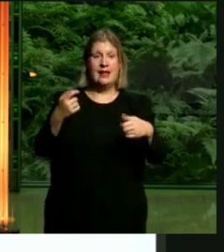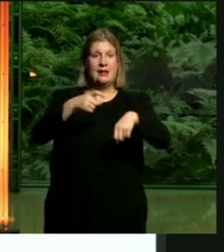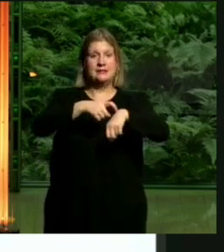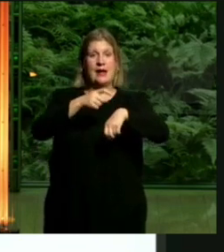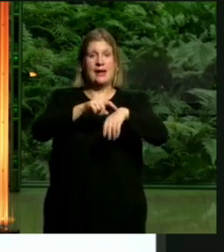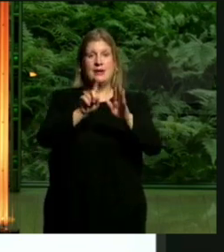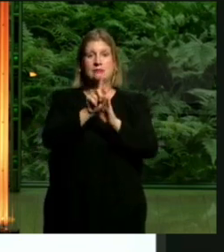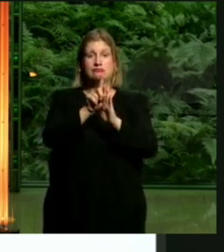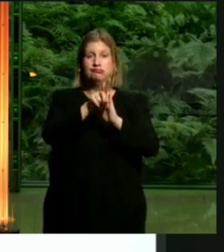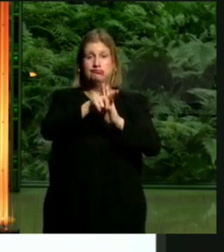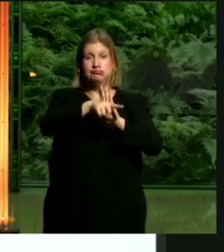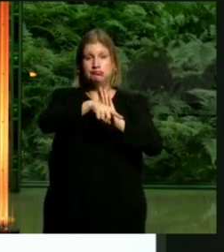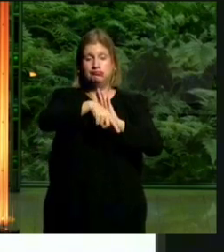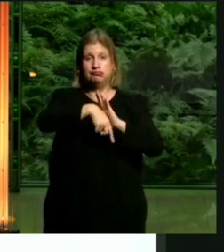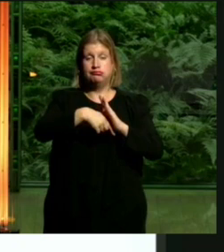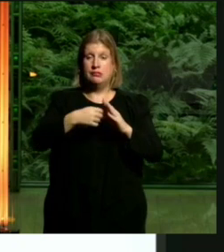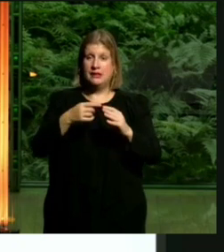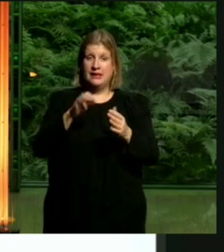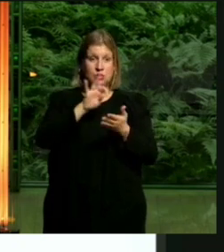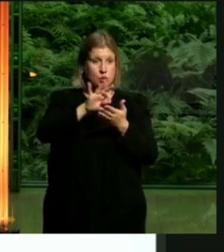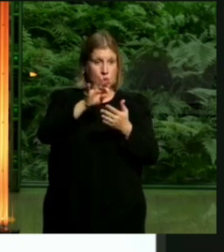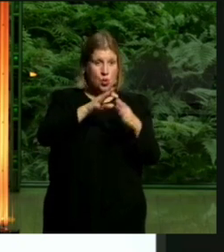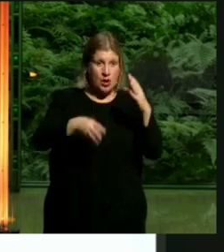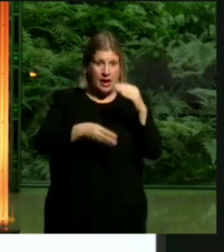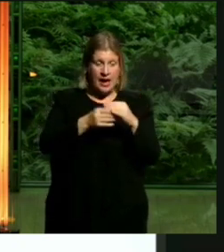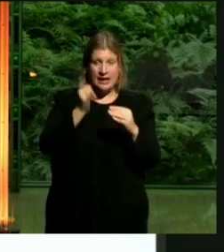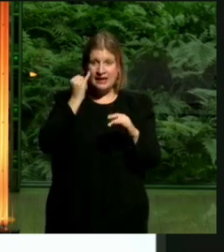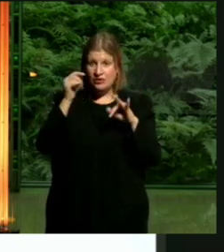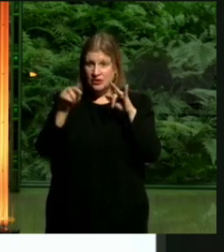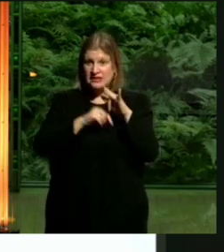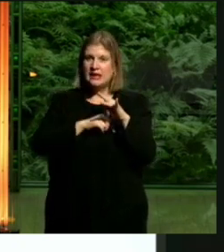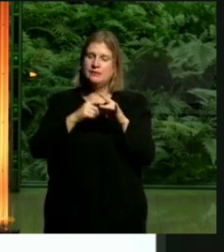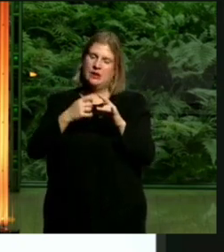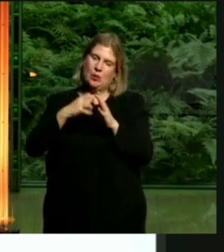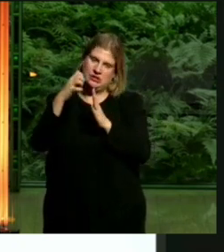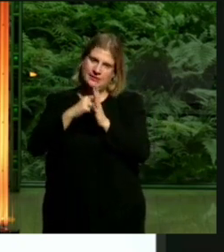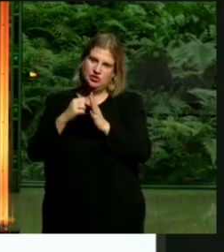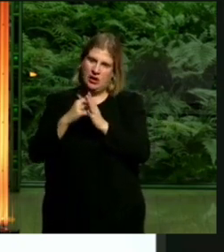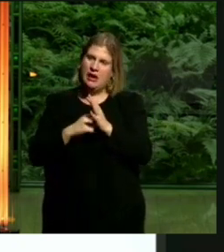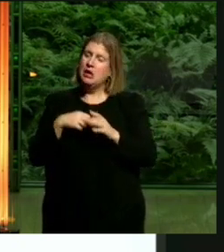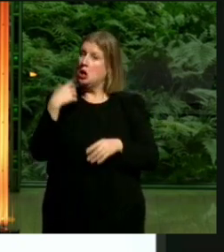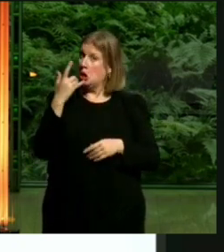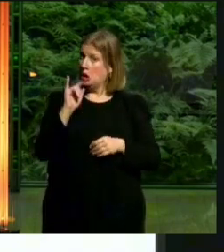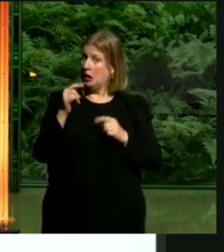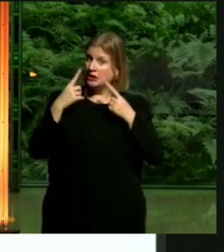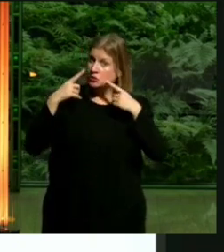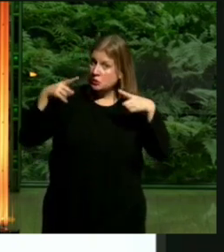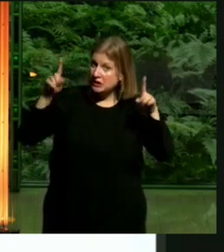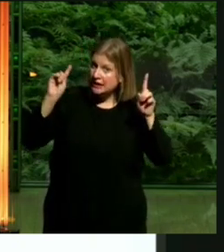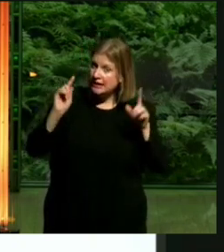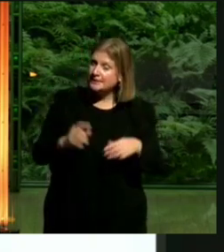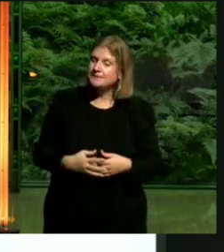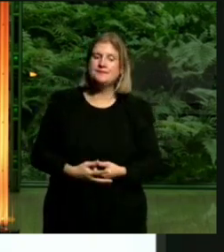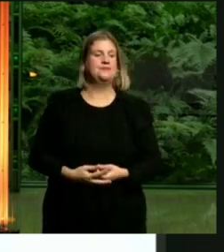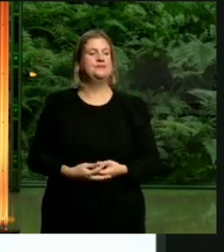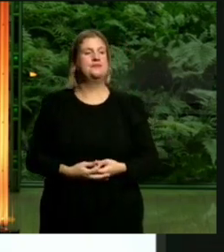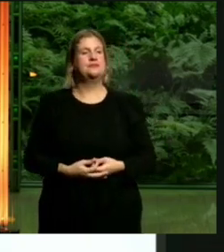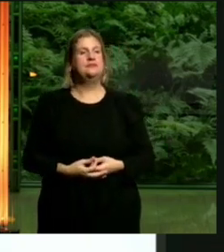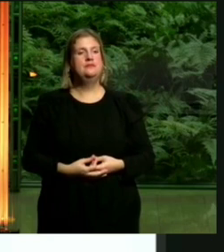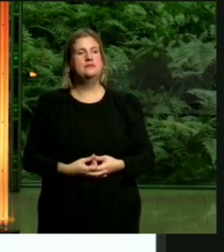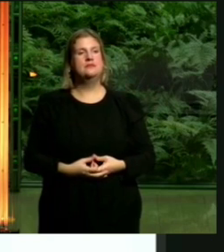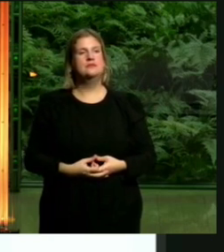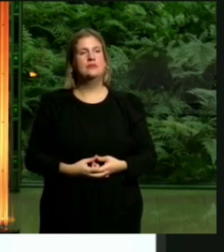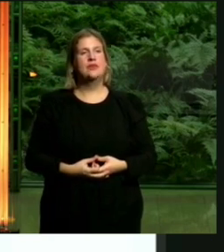press correct, then it adds the score. If you skip, then it subtracts the score. So it looks like it's working, right?